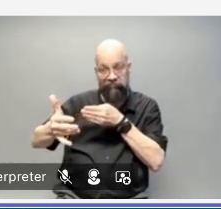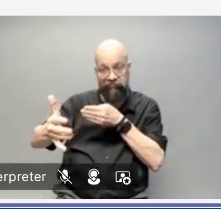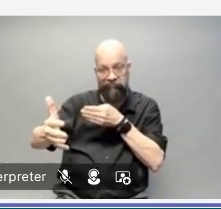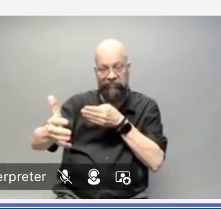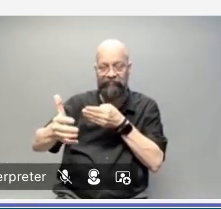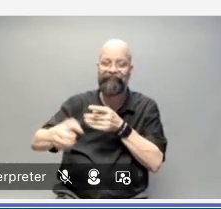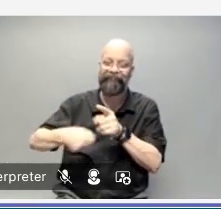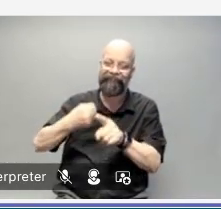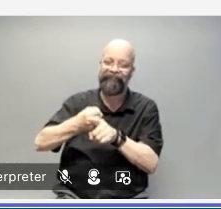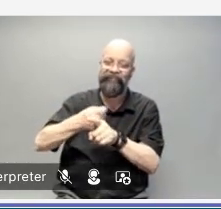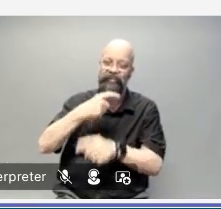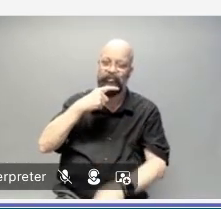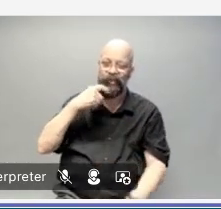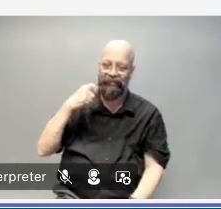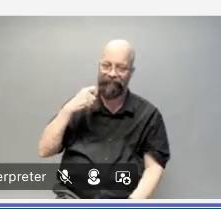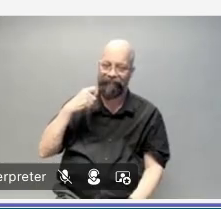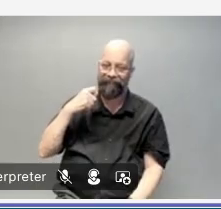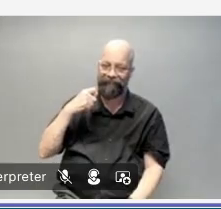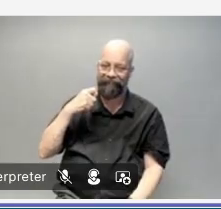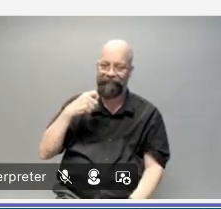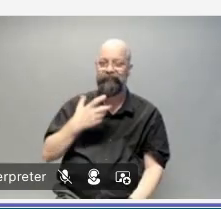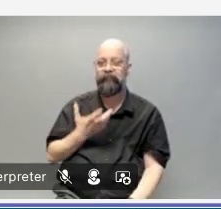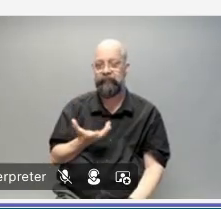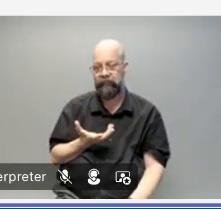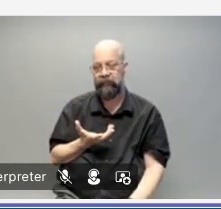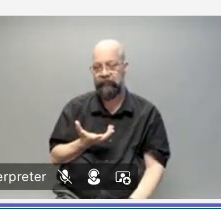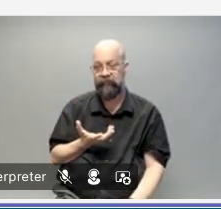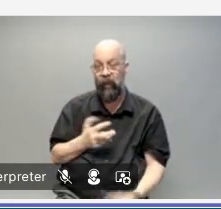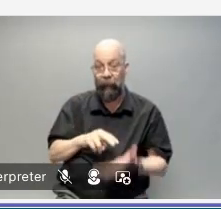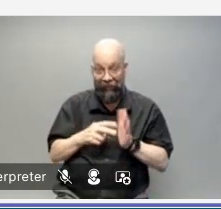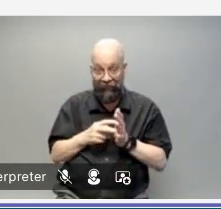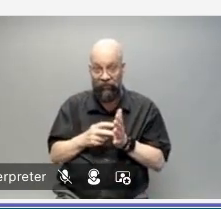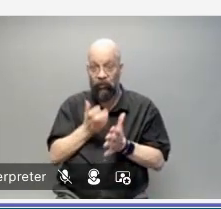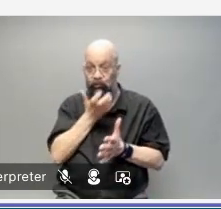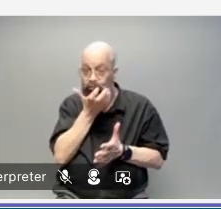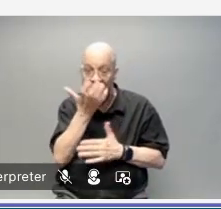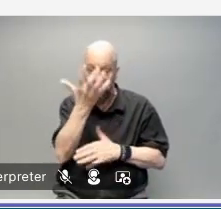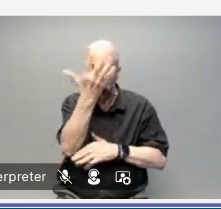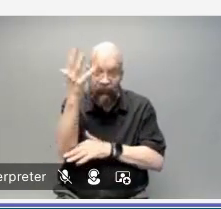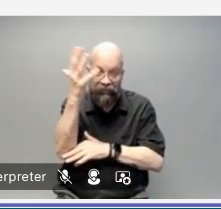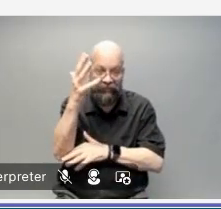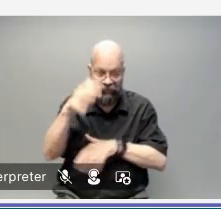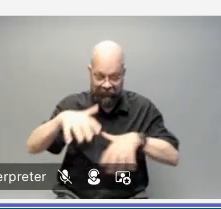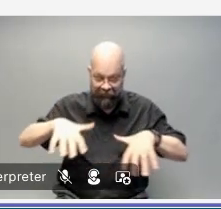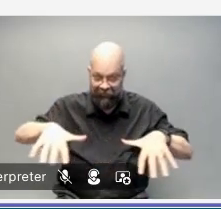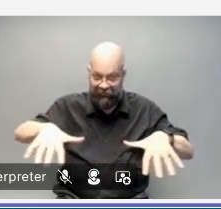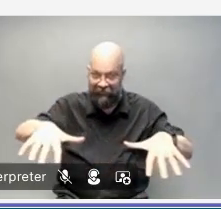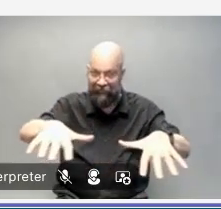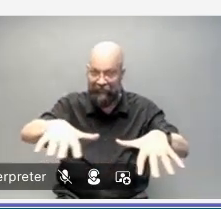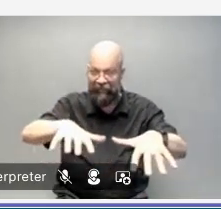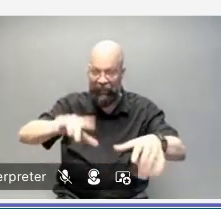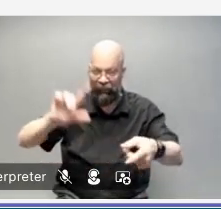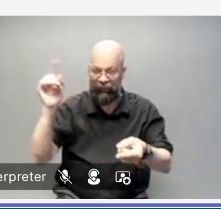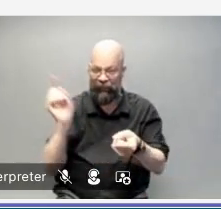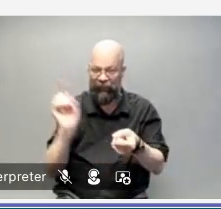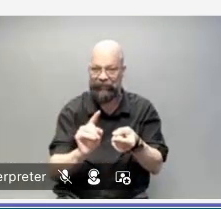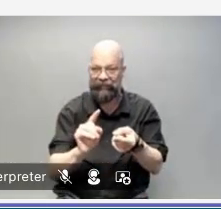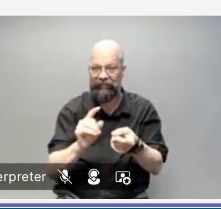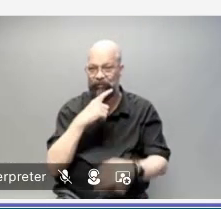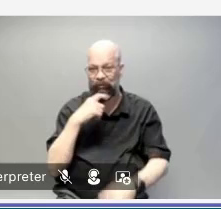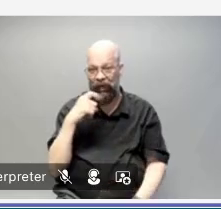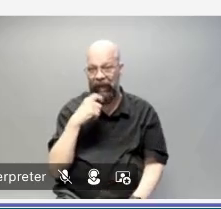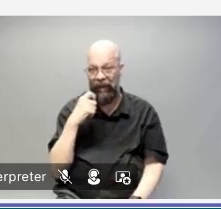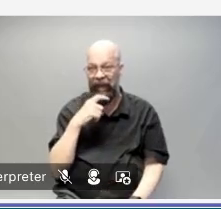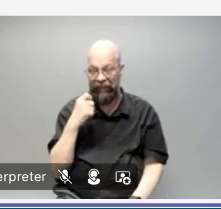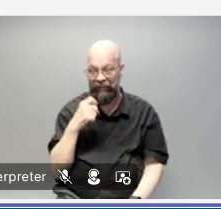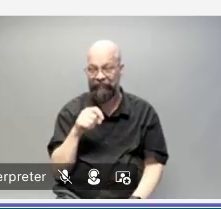significantly, and so our vegetation is drier than normal right now. In fact, we're running a good